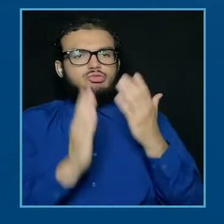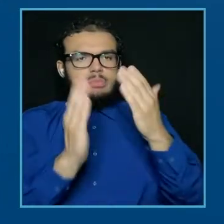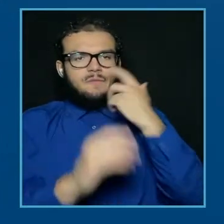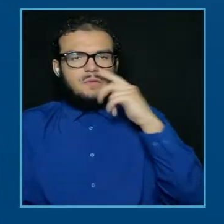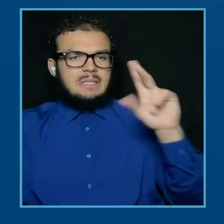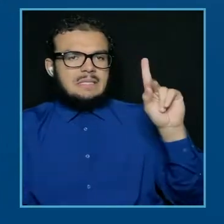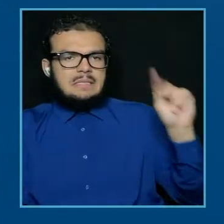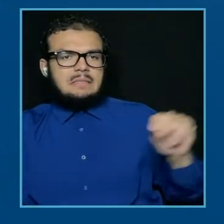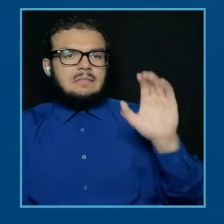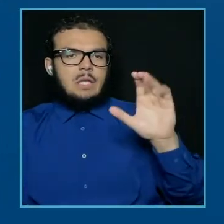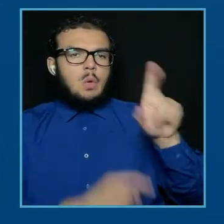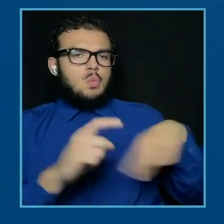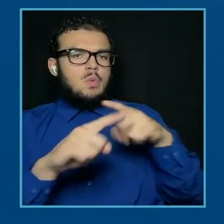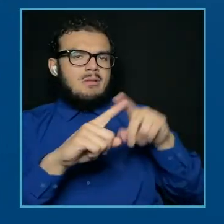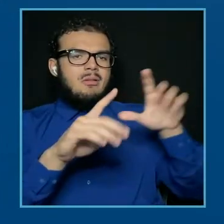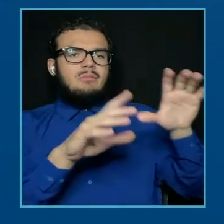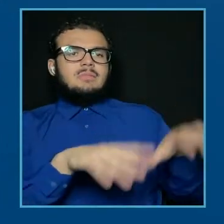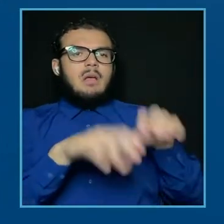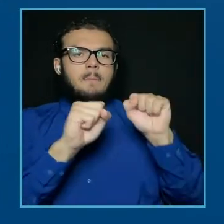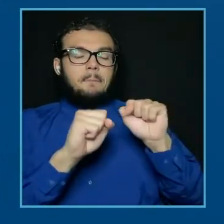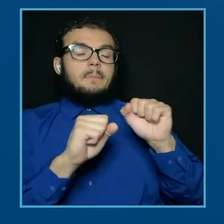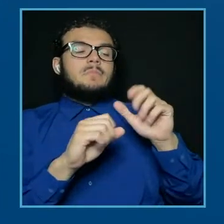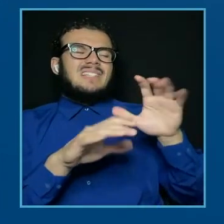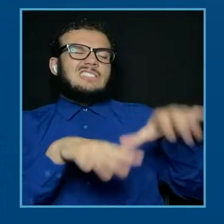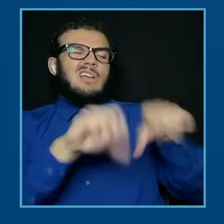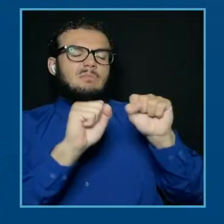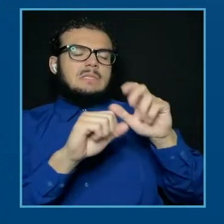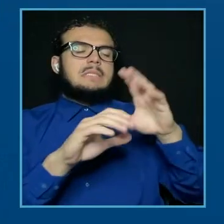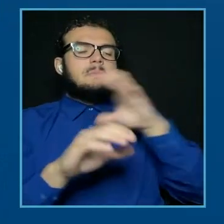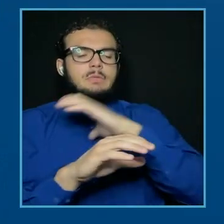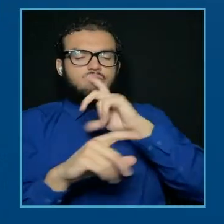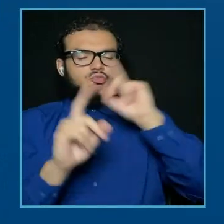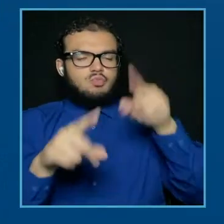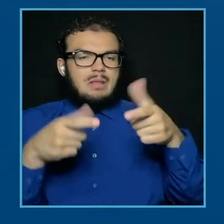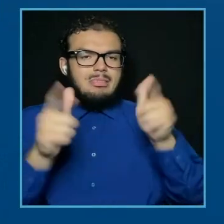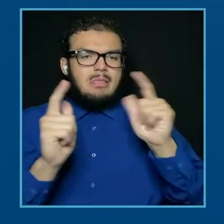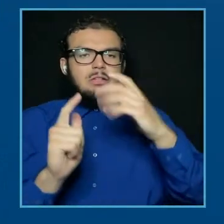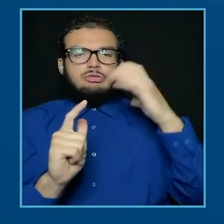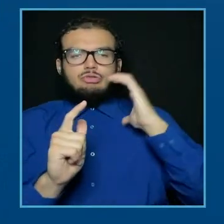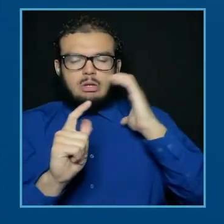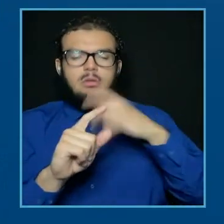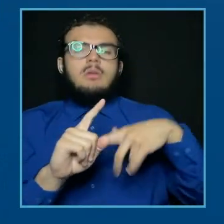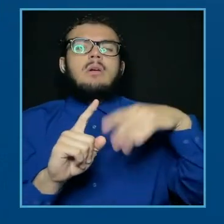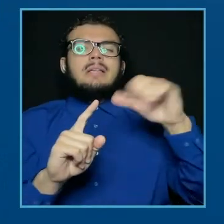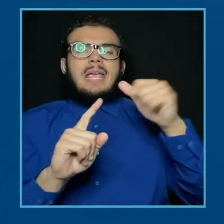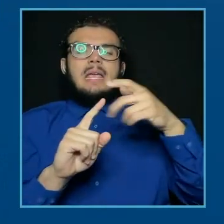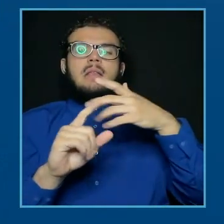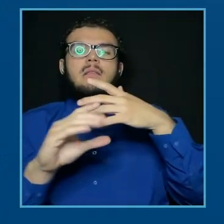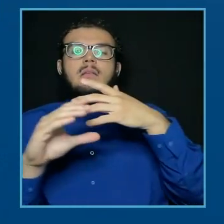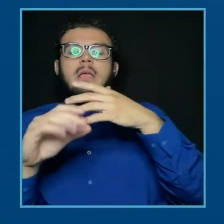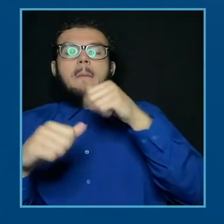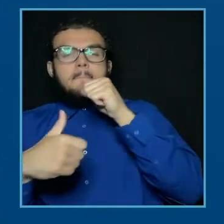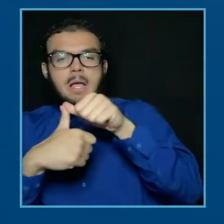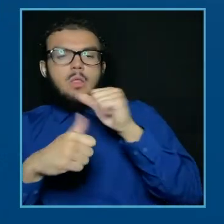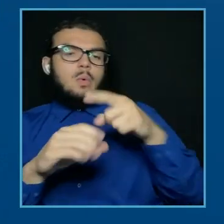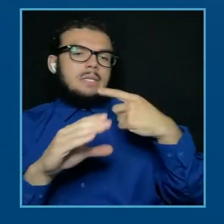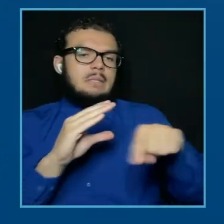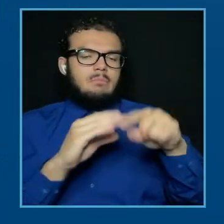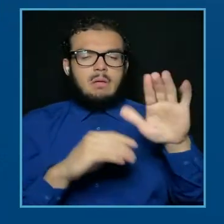that when it adopts the committee's report, that it allow the chair to hold a mail or email ballot if that is what the committee would like to do.